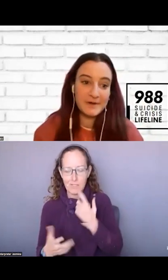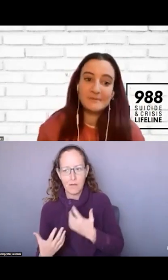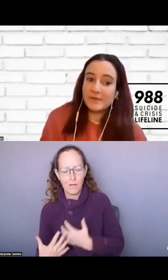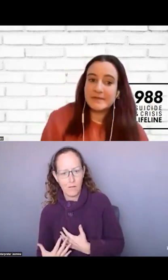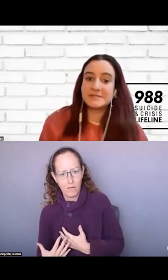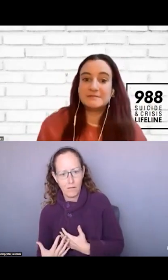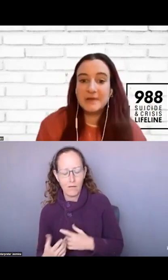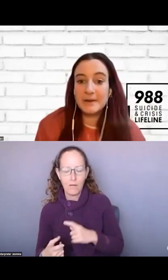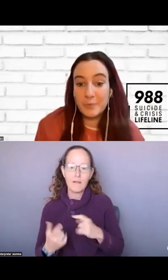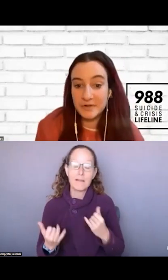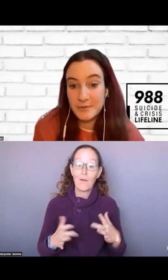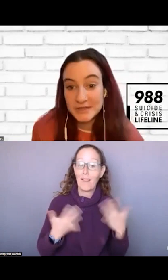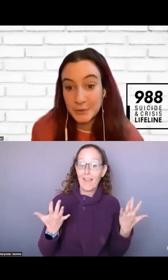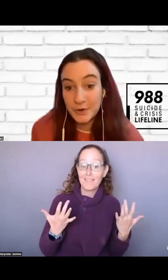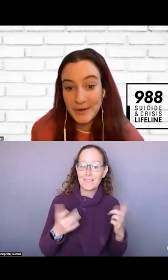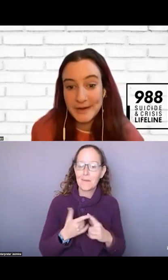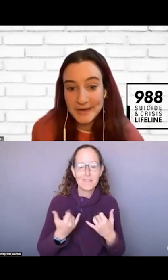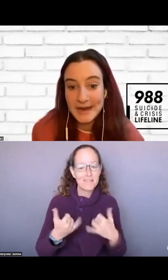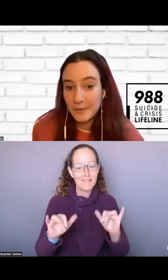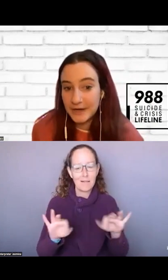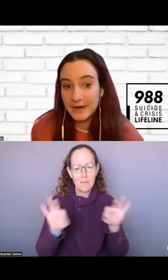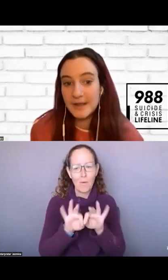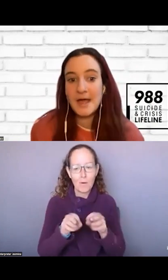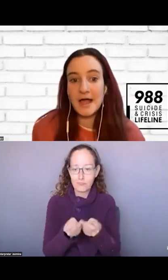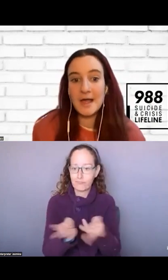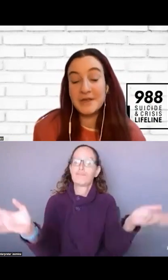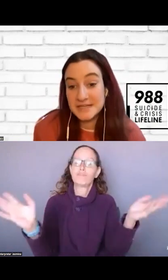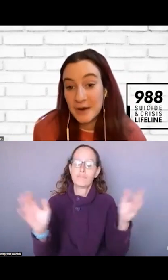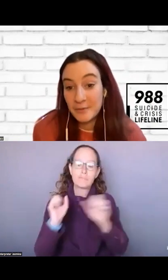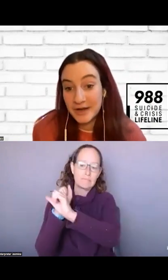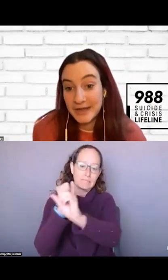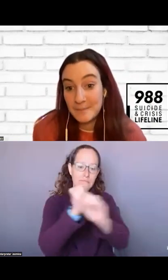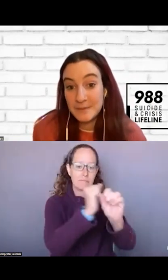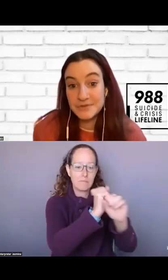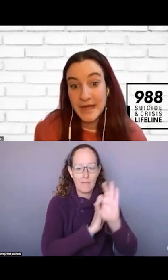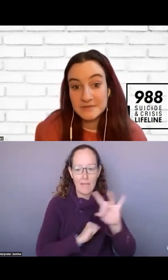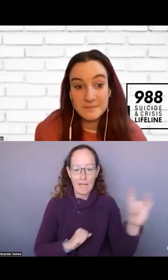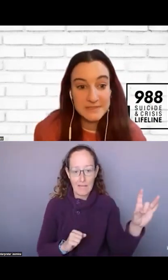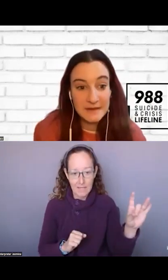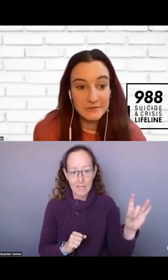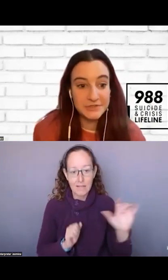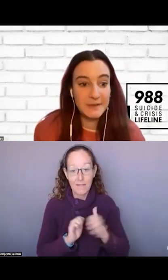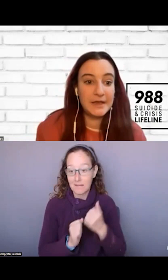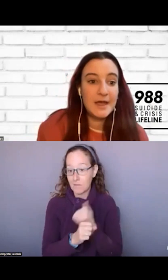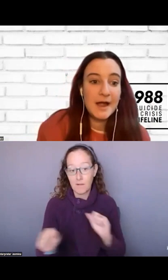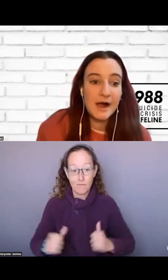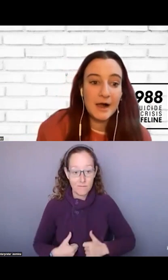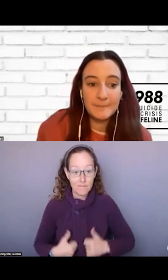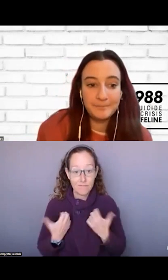one, but nevertheless, it's very important that we get the word about 988 out there, because that's how we're going to get people's lives to be saved